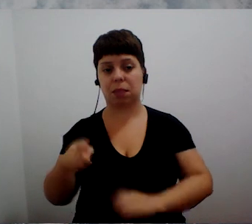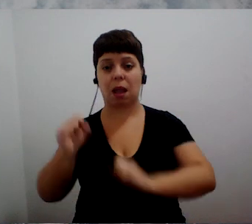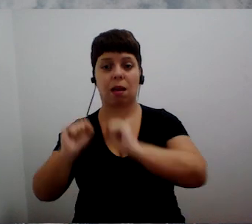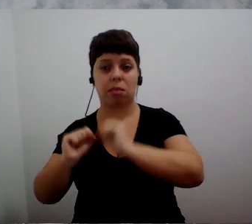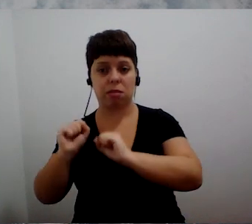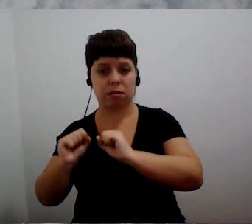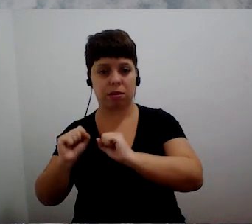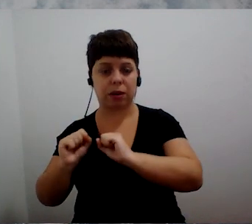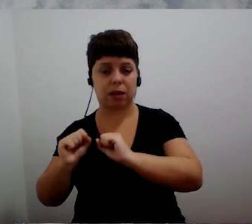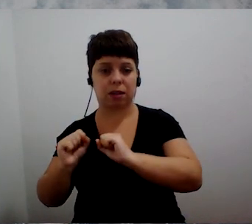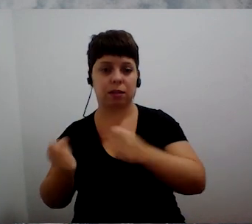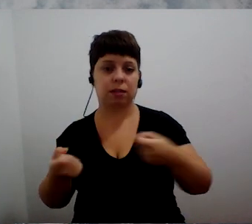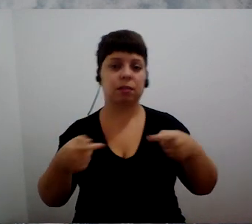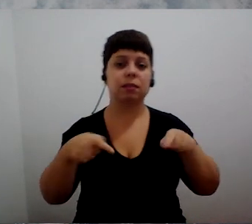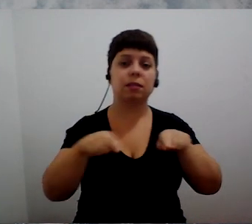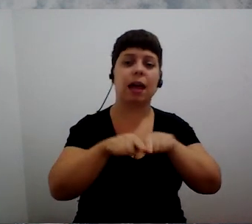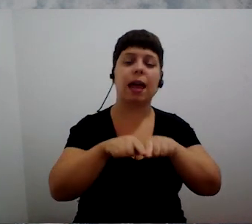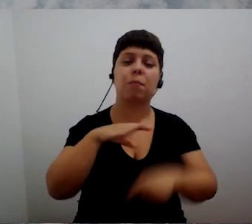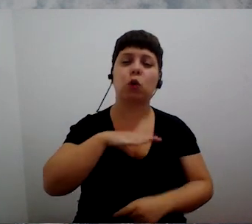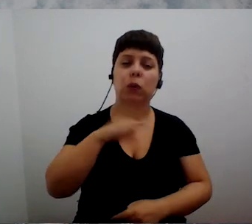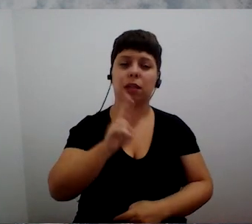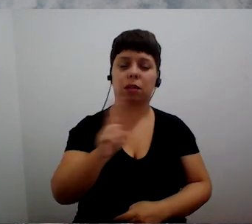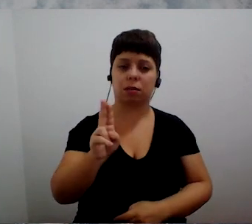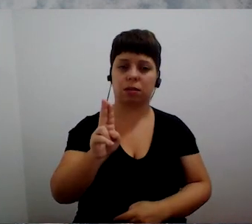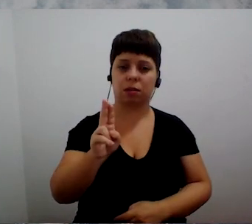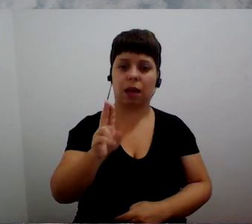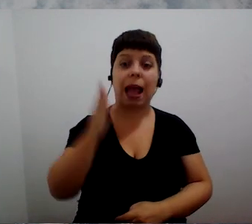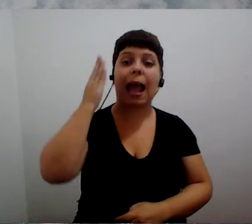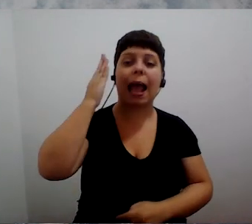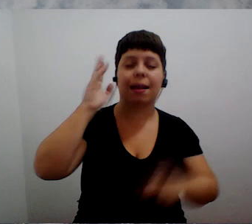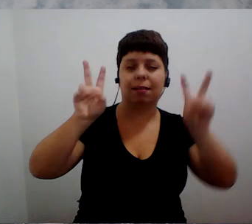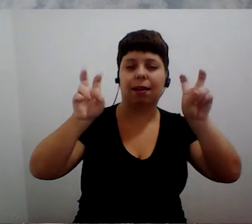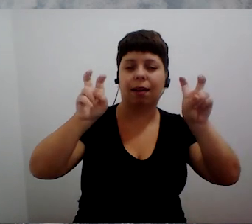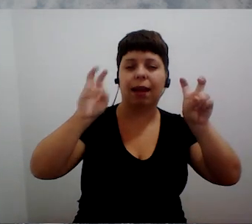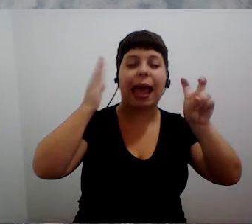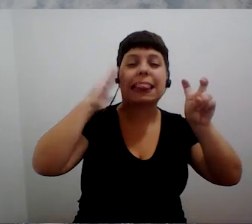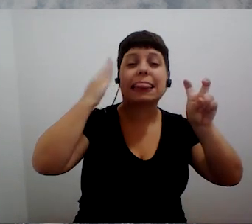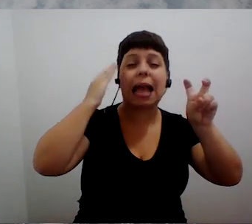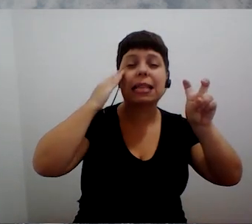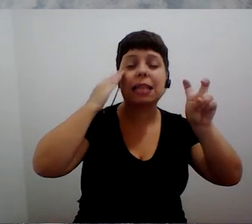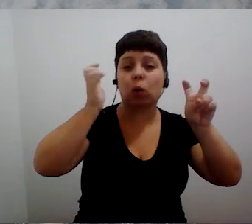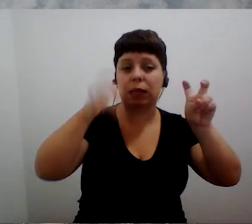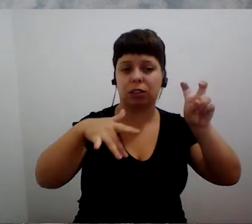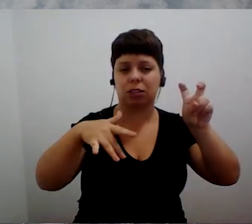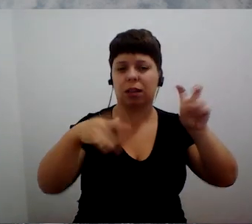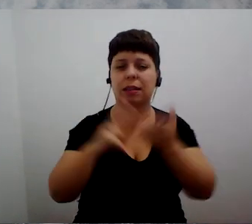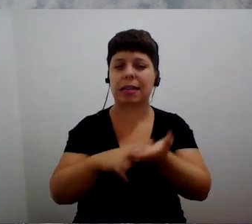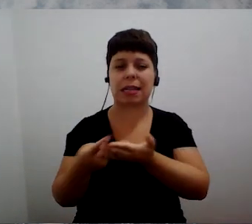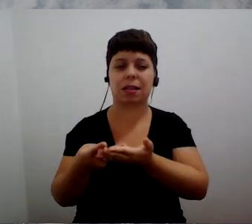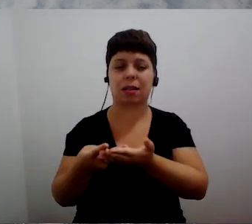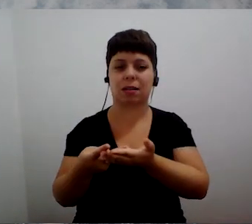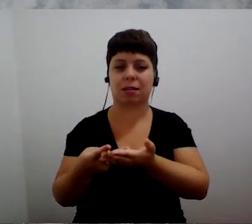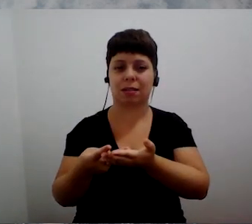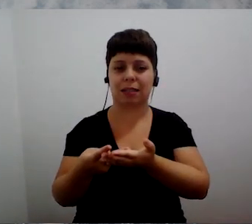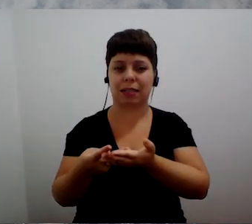talking currently about the partnership between industry, inside the industry. It's called, in Portuguese, Entenda o